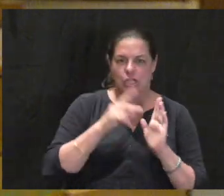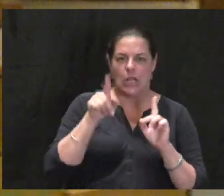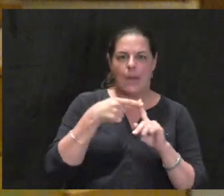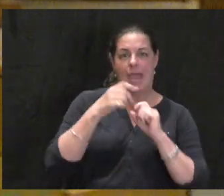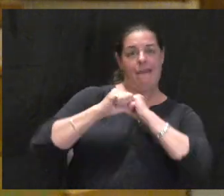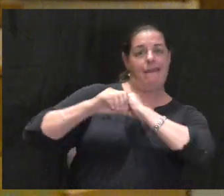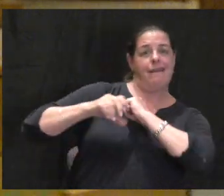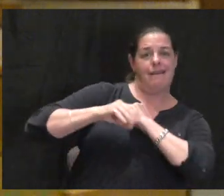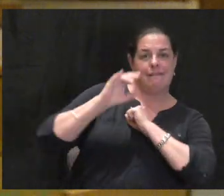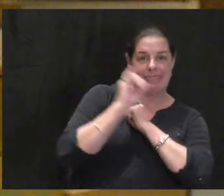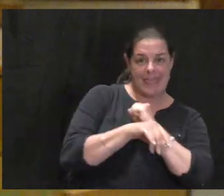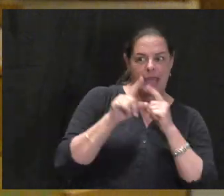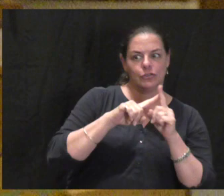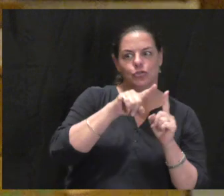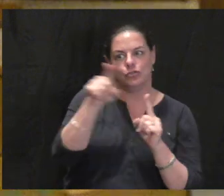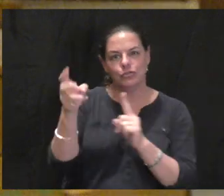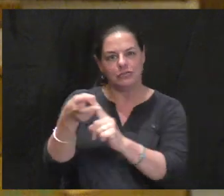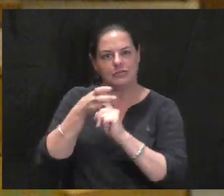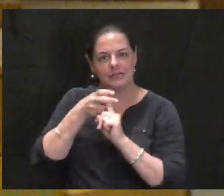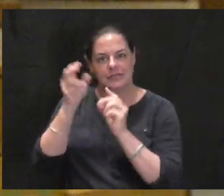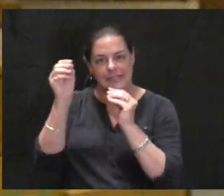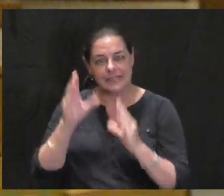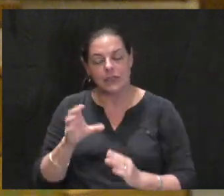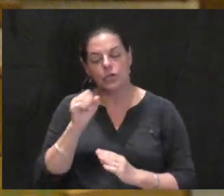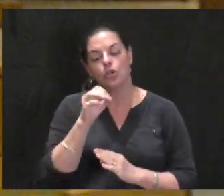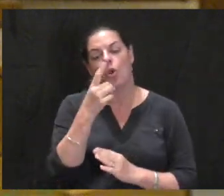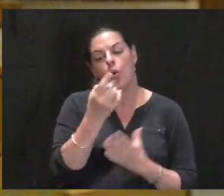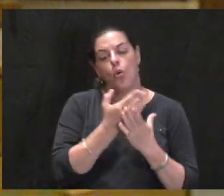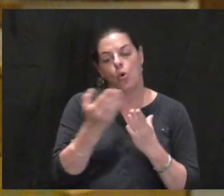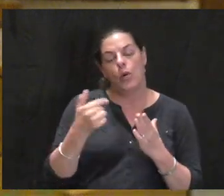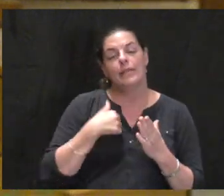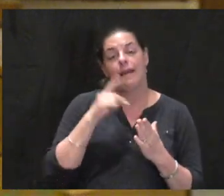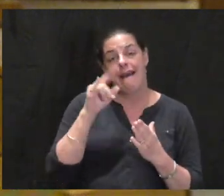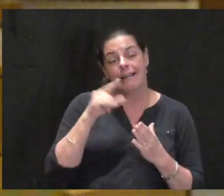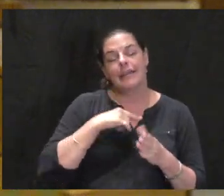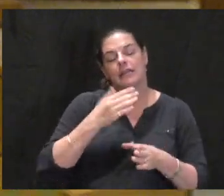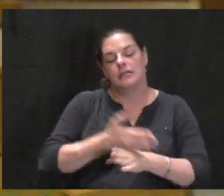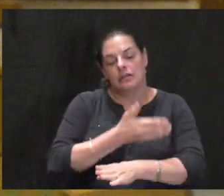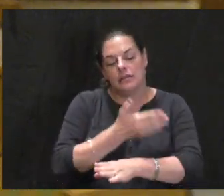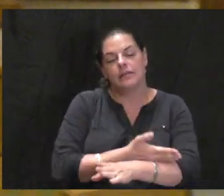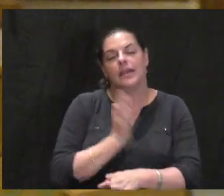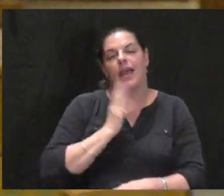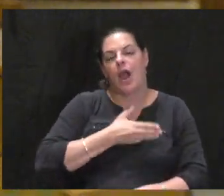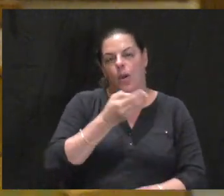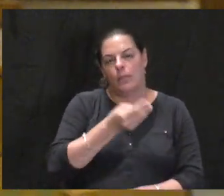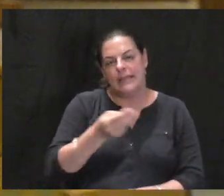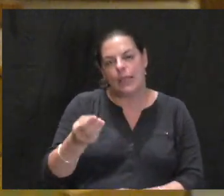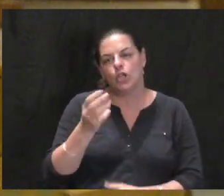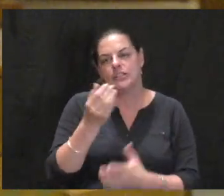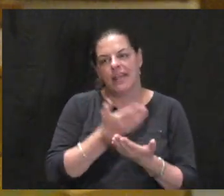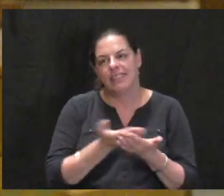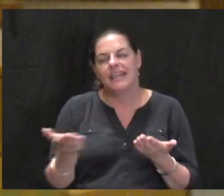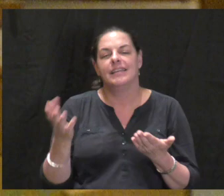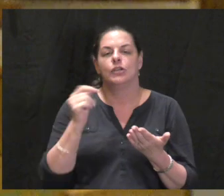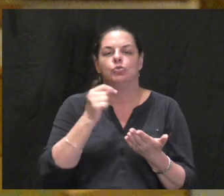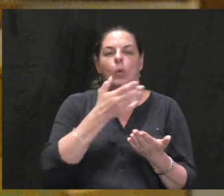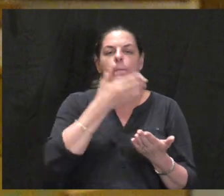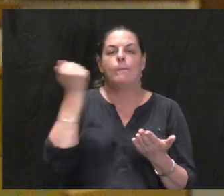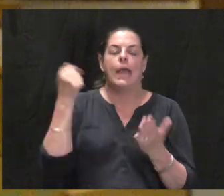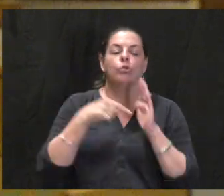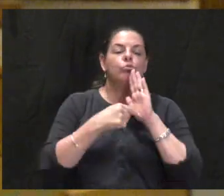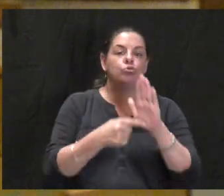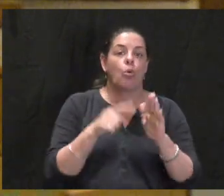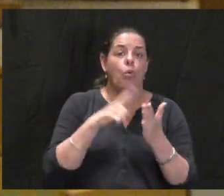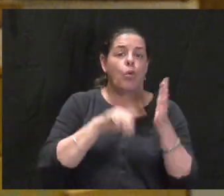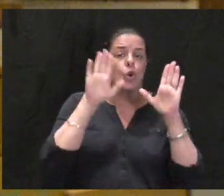an amazing place to live and work it is. Doing so, and I'm hoping we'll be able to show our video that highlights some of that as well. But that